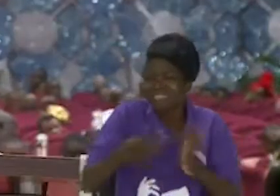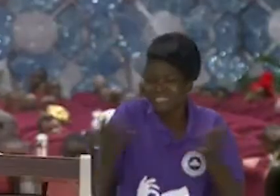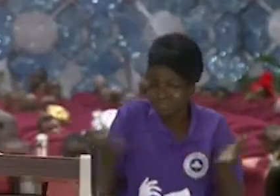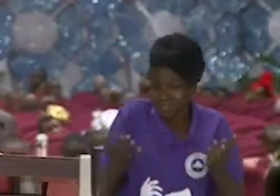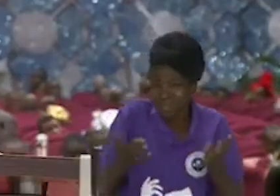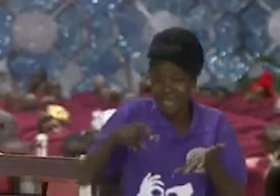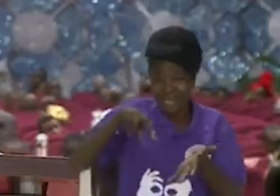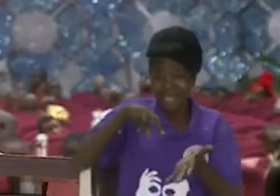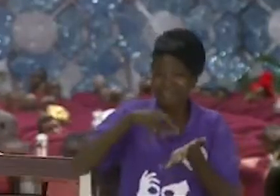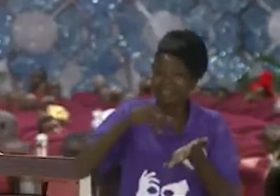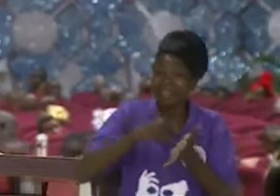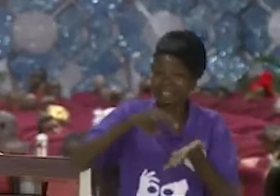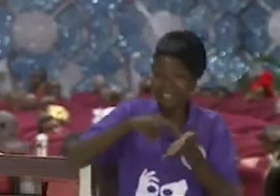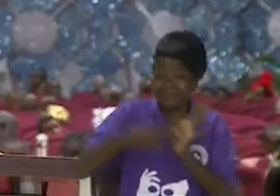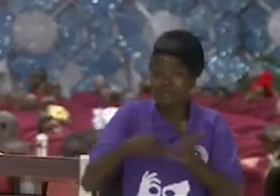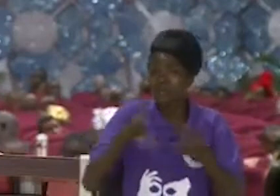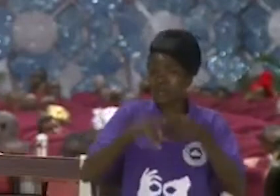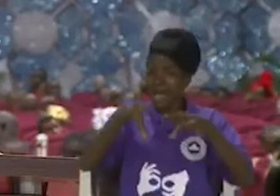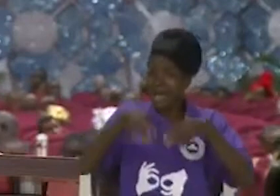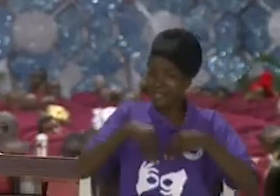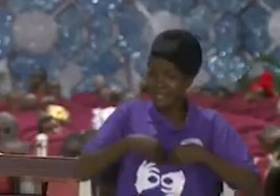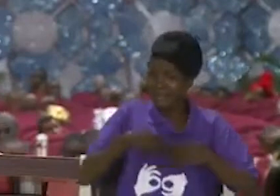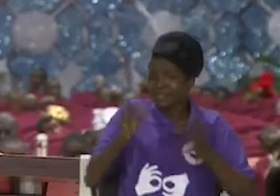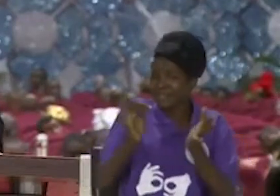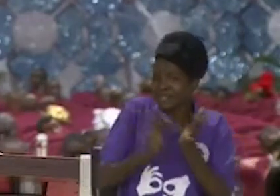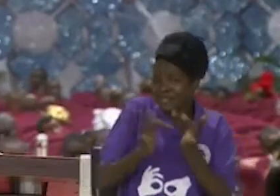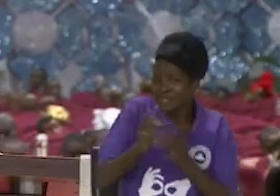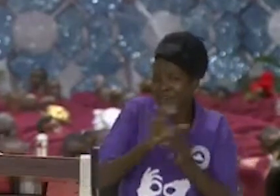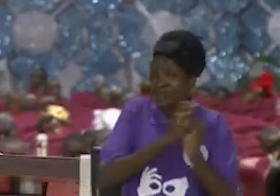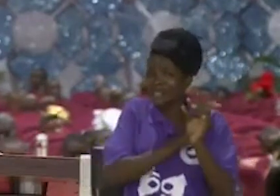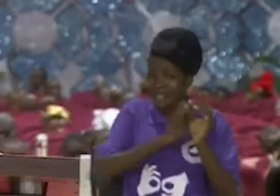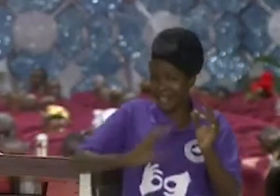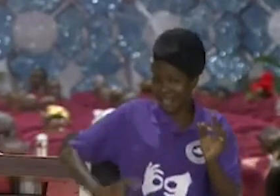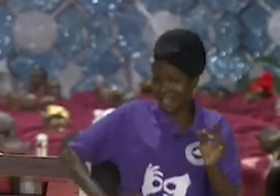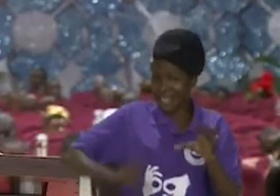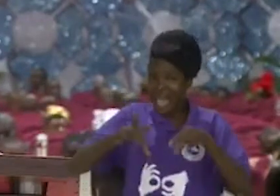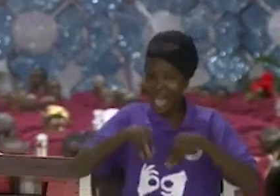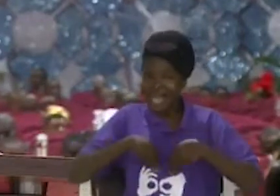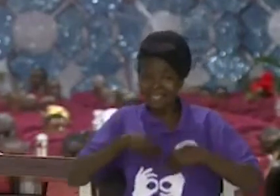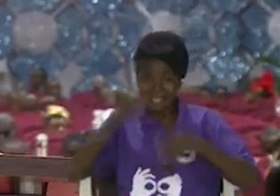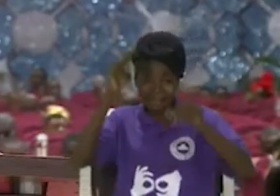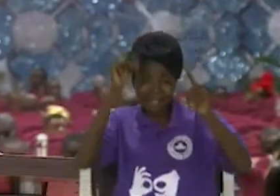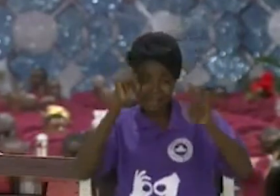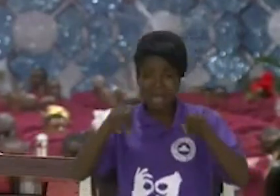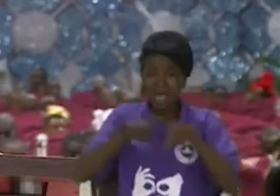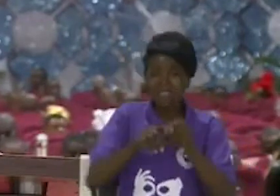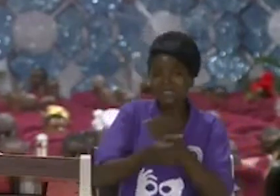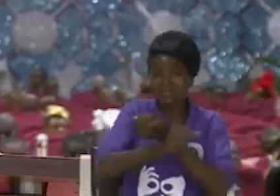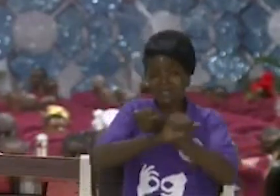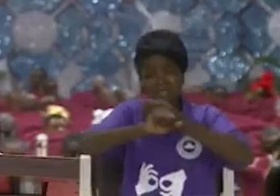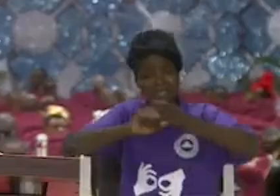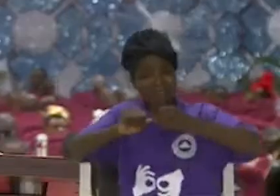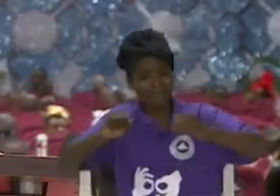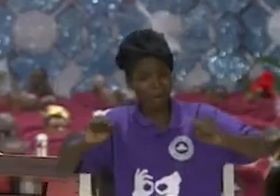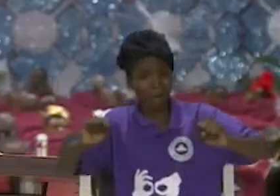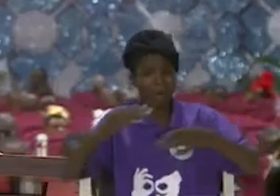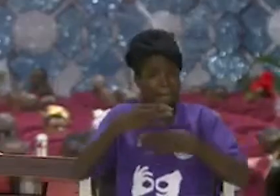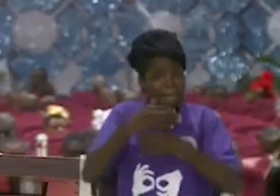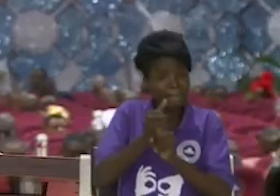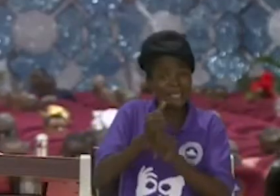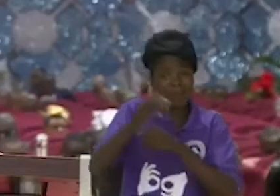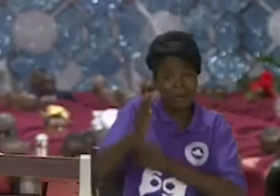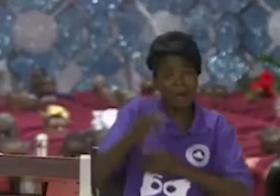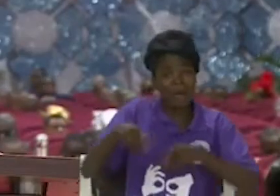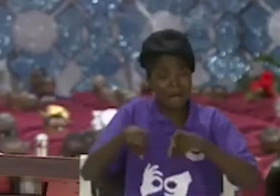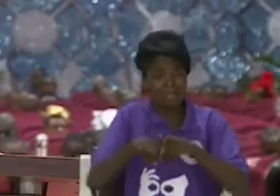It means basically to accept Jesus as the Lord of your life, accept him as your Savior, and make him the Lord of your life. That is the